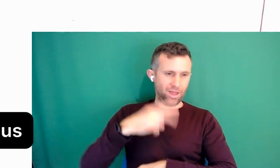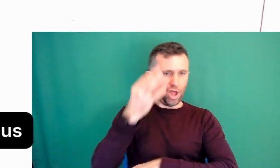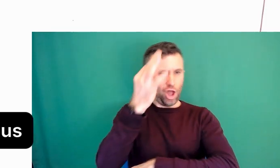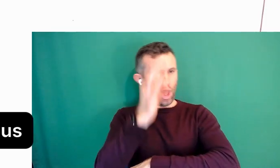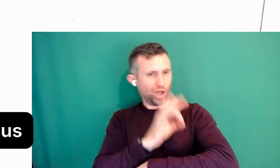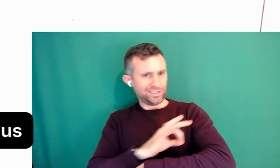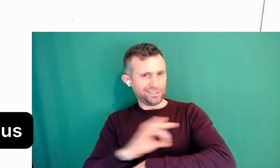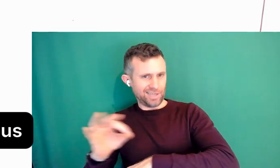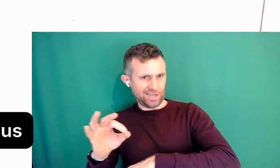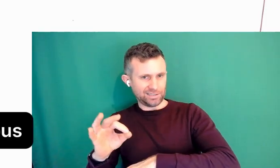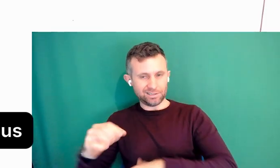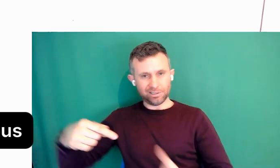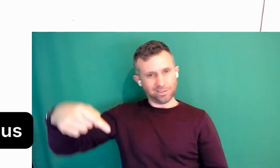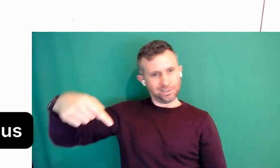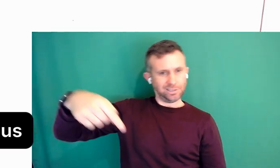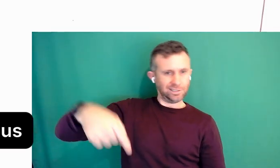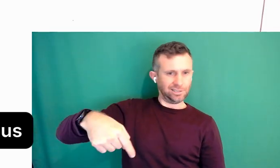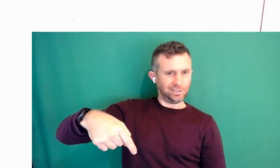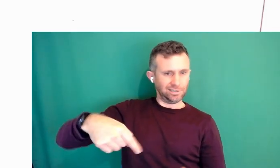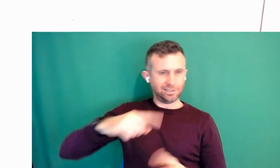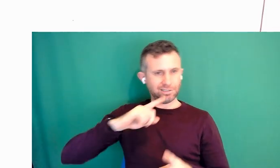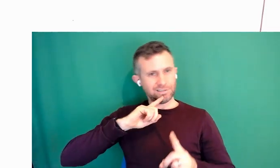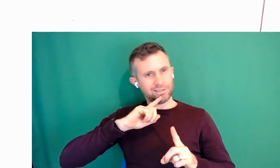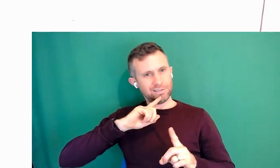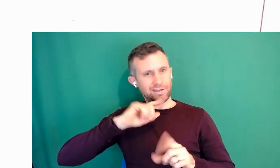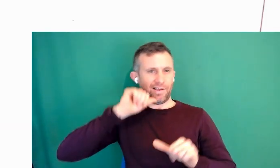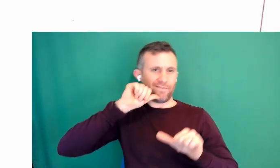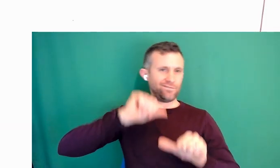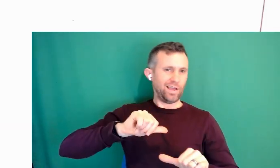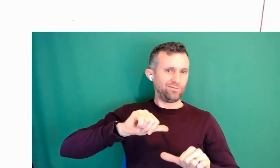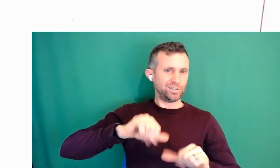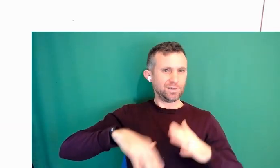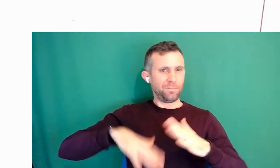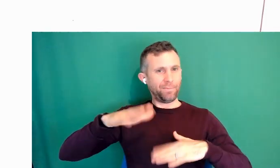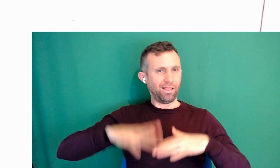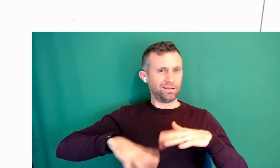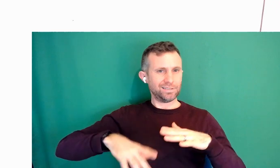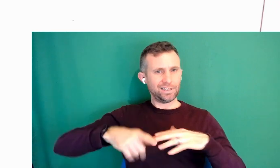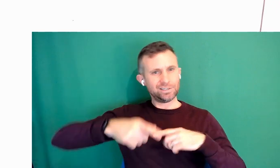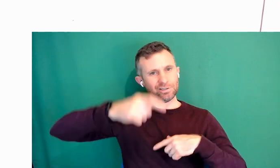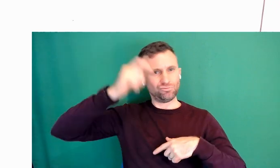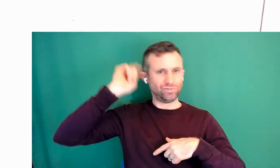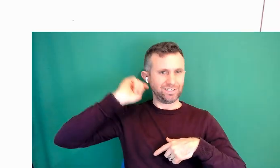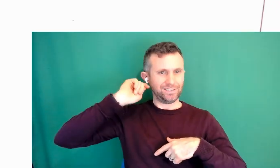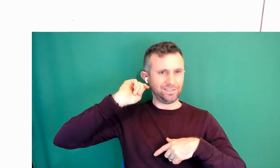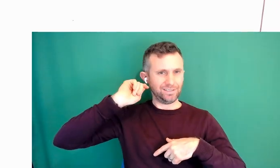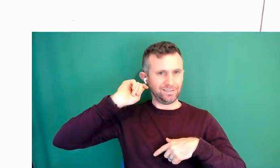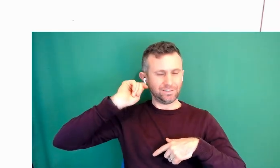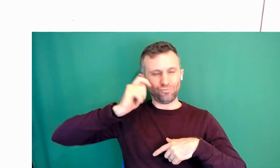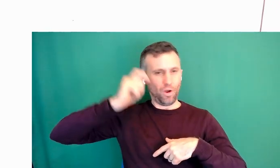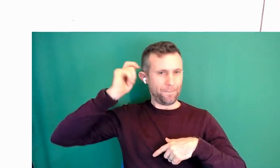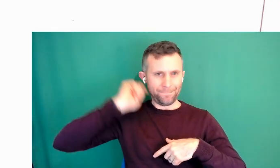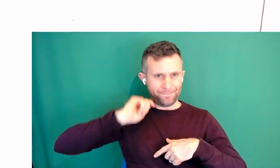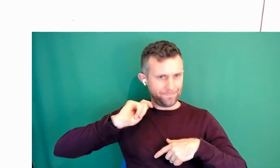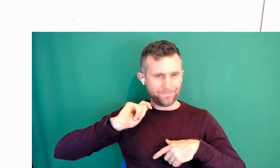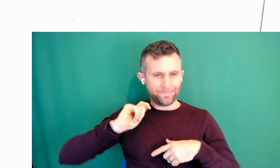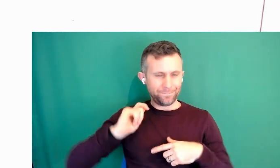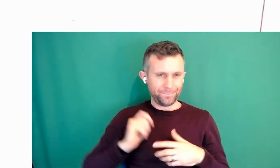George, on the other hand, was much more rebellious. He wanted to be a writer, a career Soane did not approve